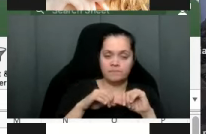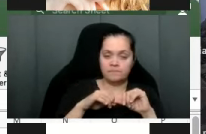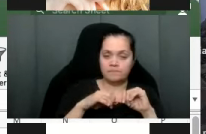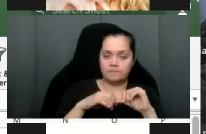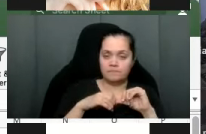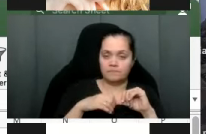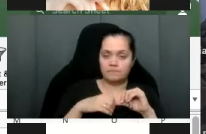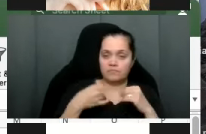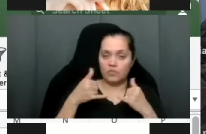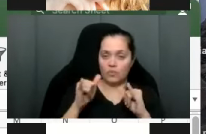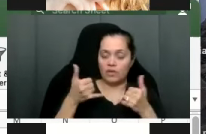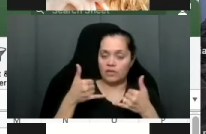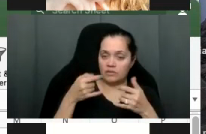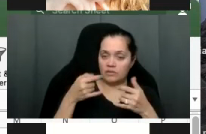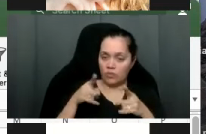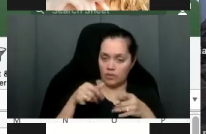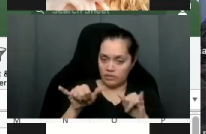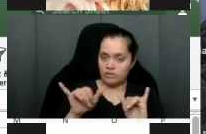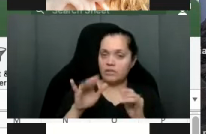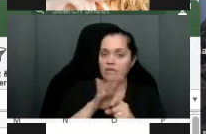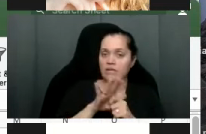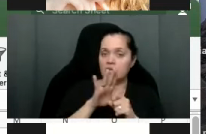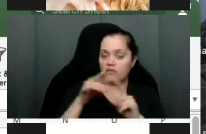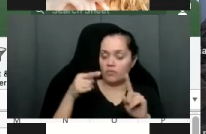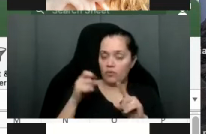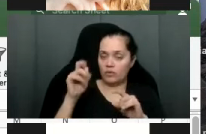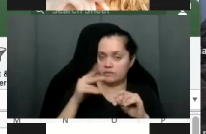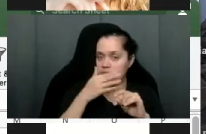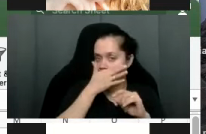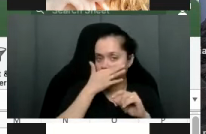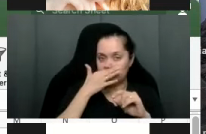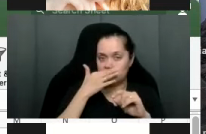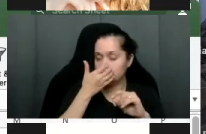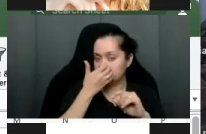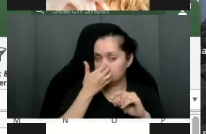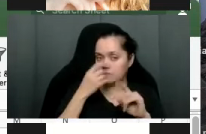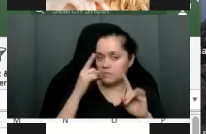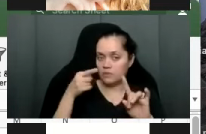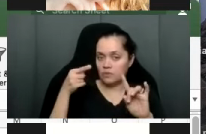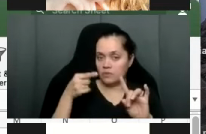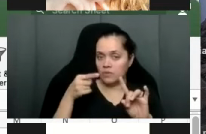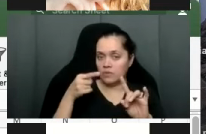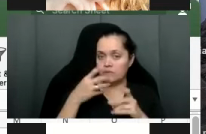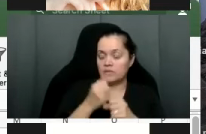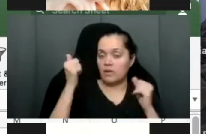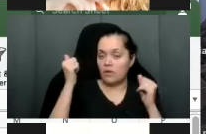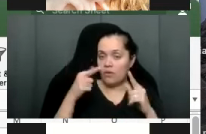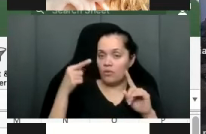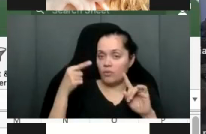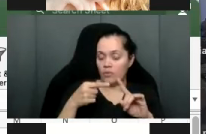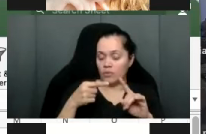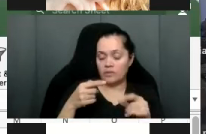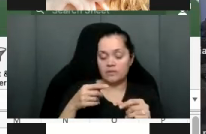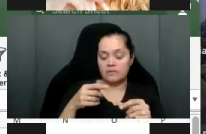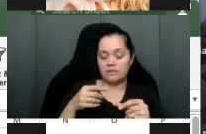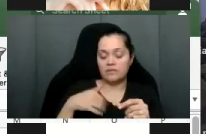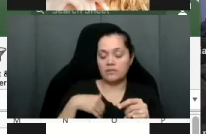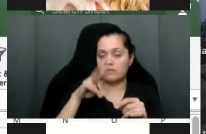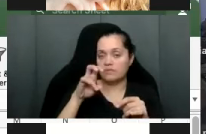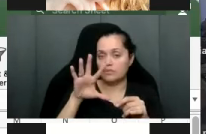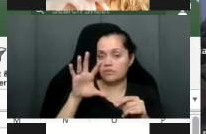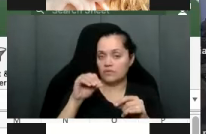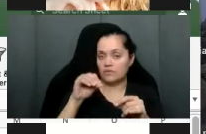while you're still getting enough points. Your goal is to get all of the points. There are